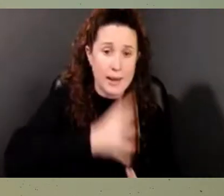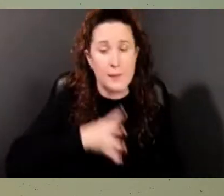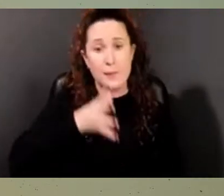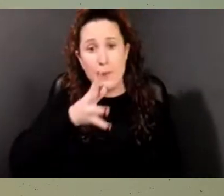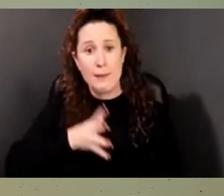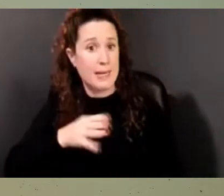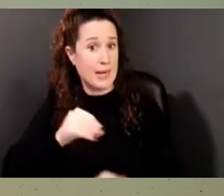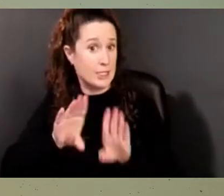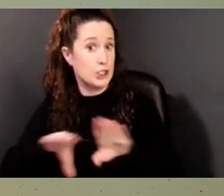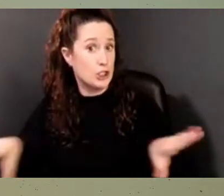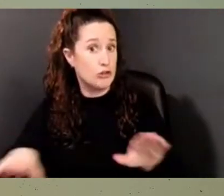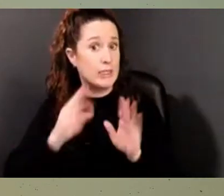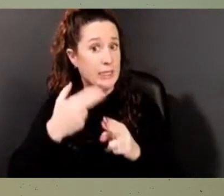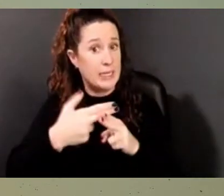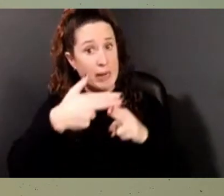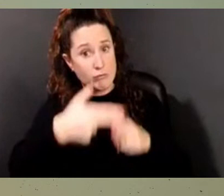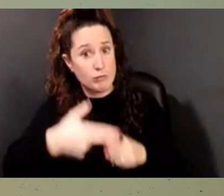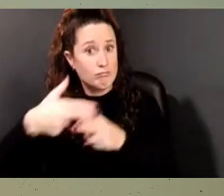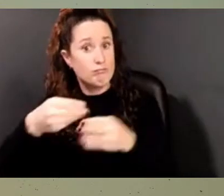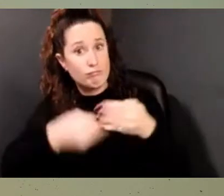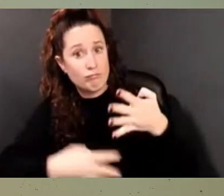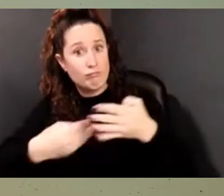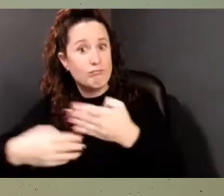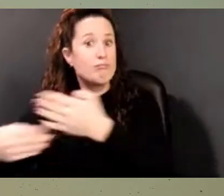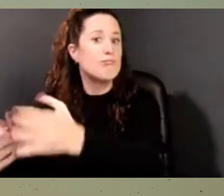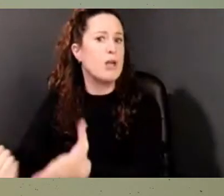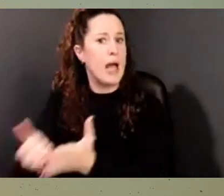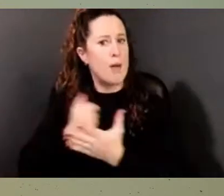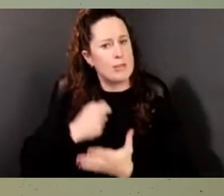of, providing familiar connections.